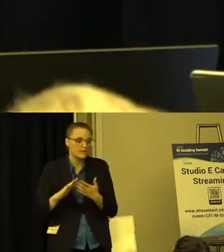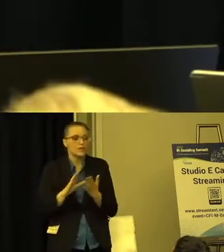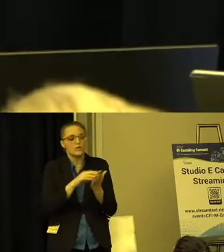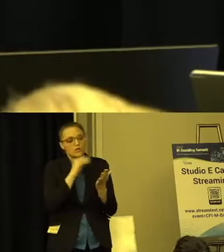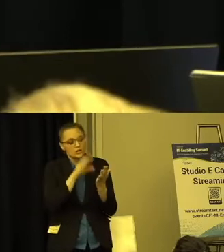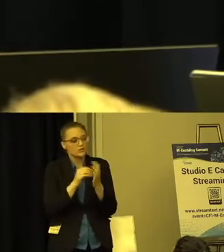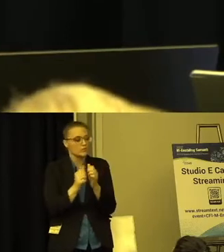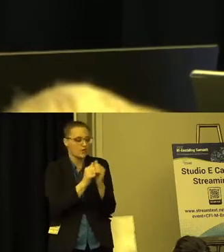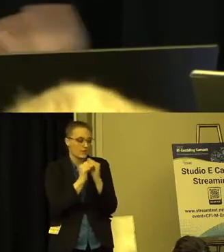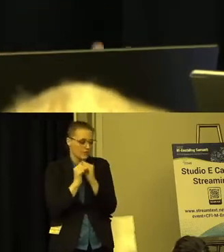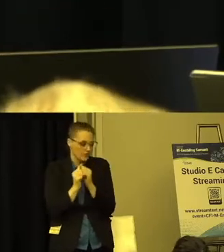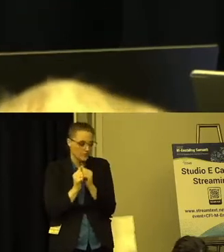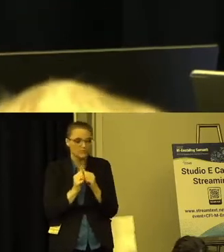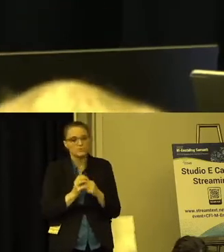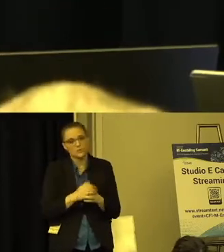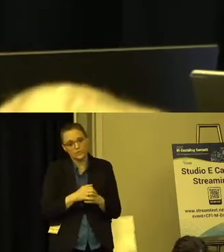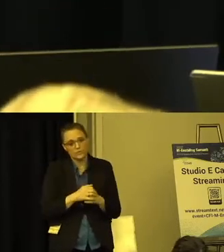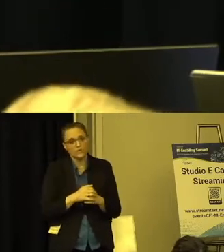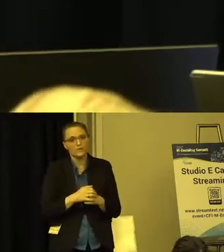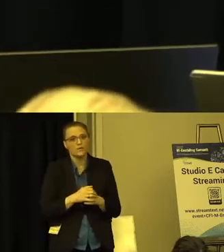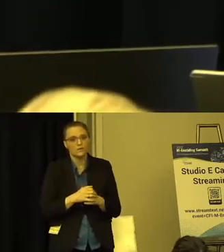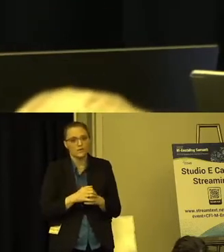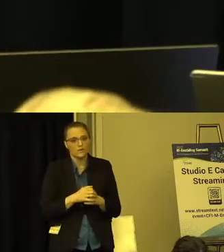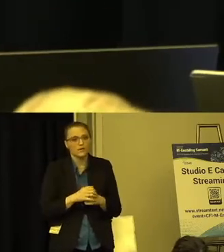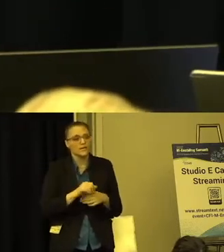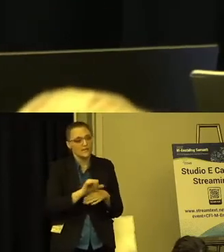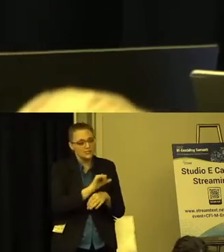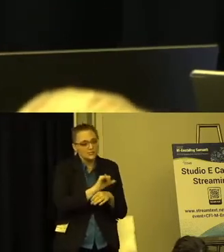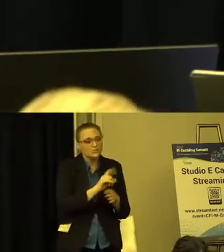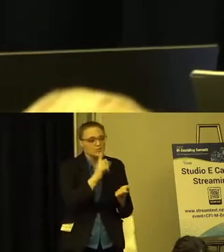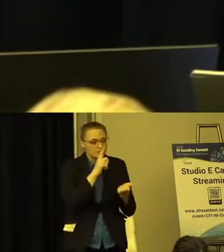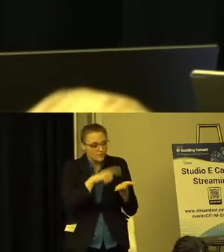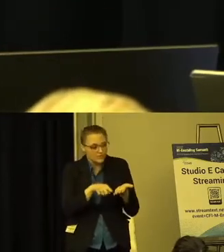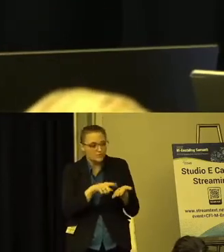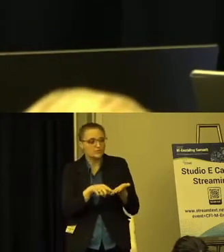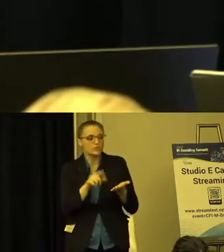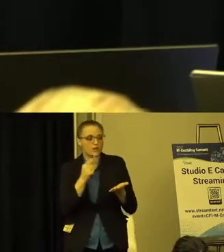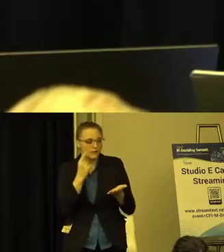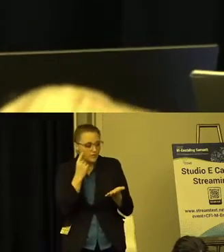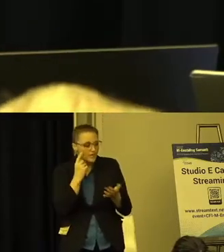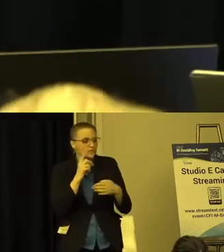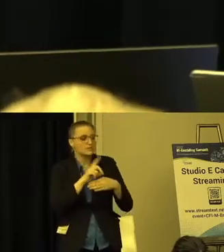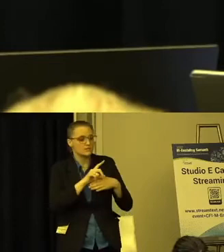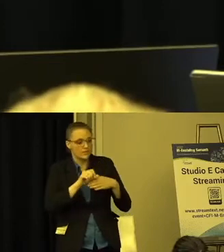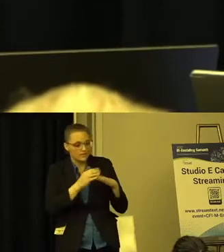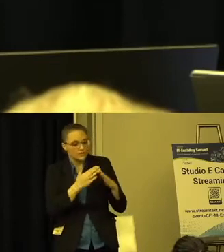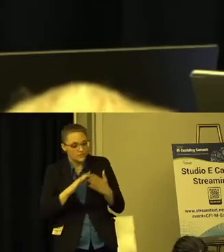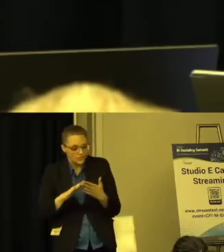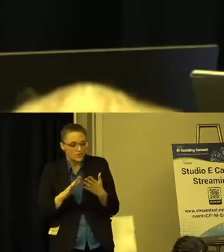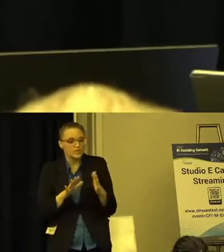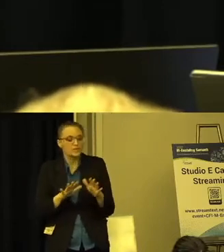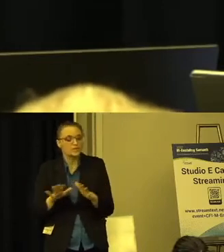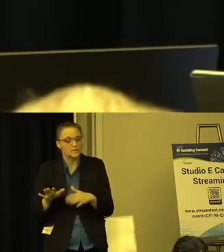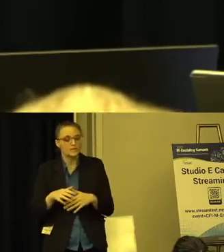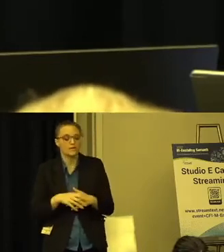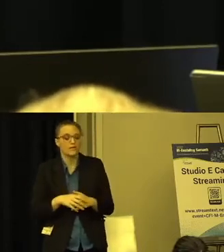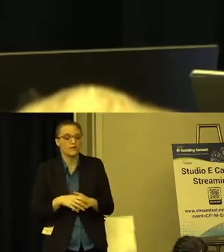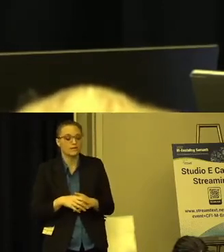learning together. So industry, research, government, the disability community.